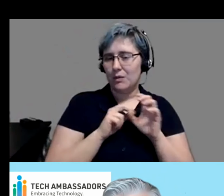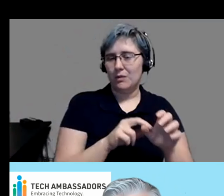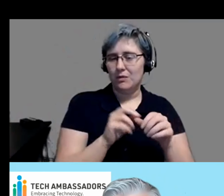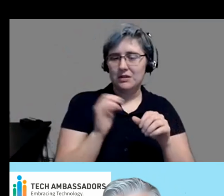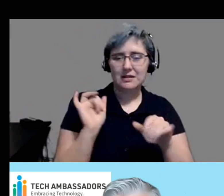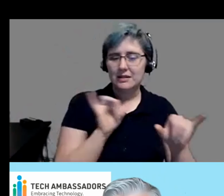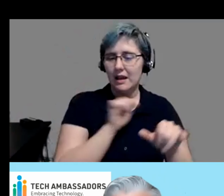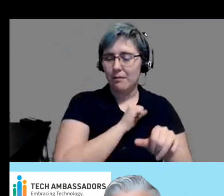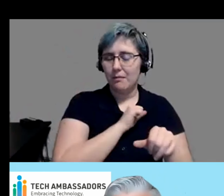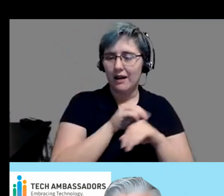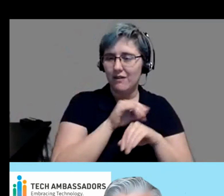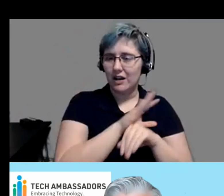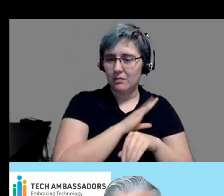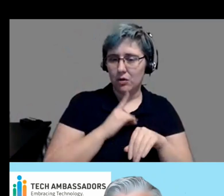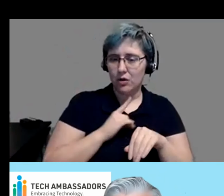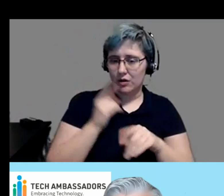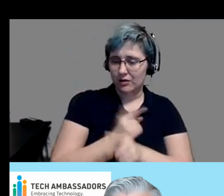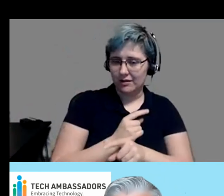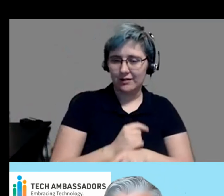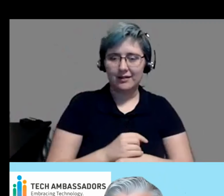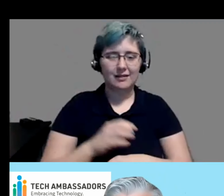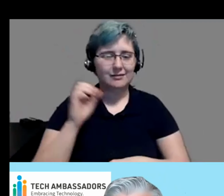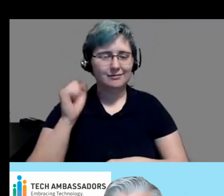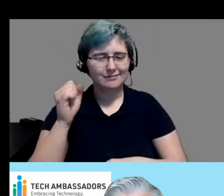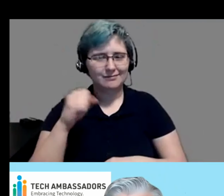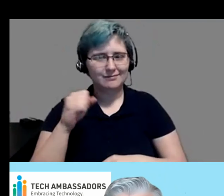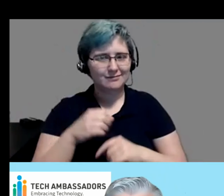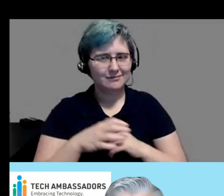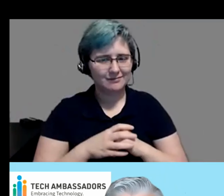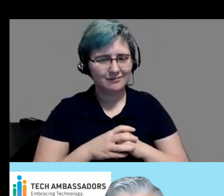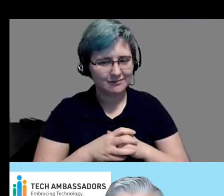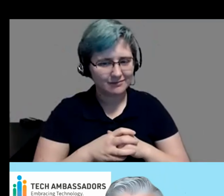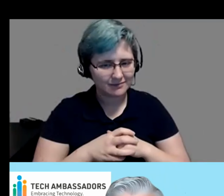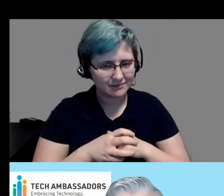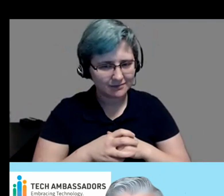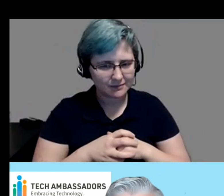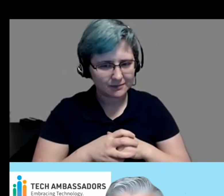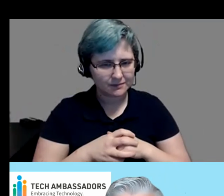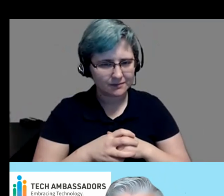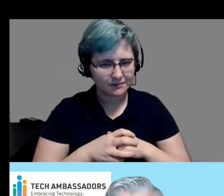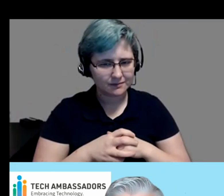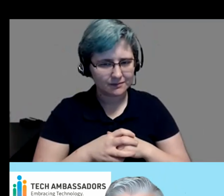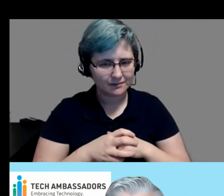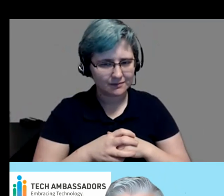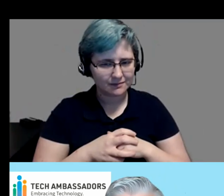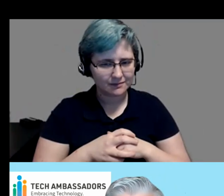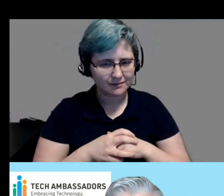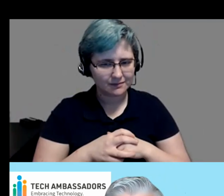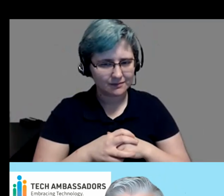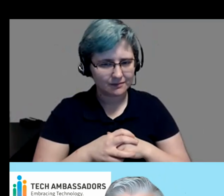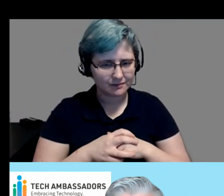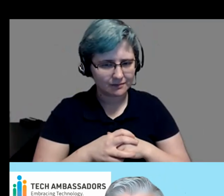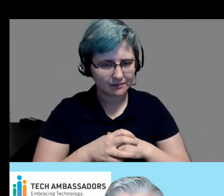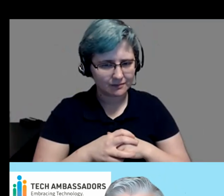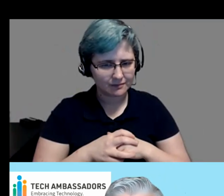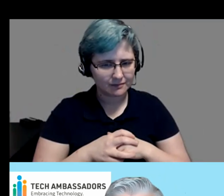we? Yeah, we're so funny. We're so